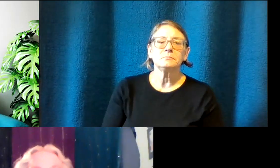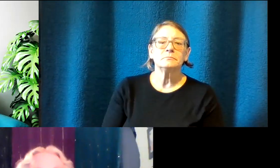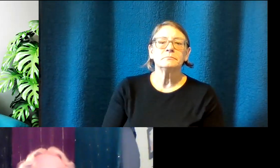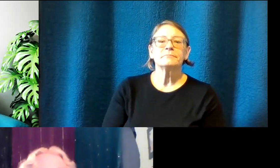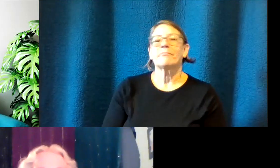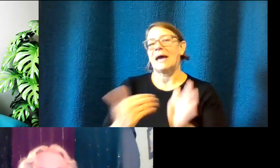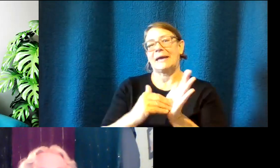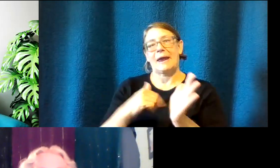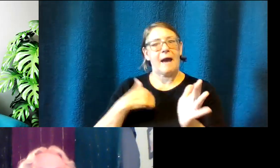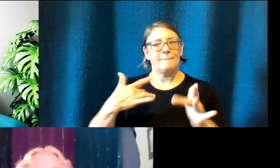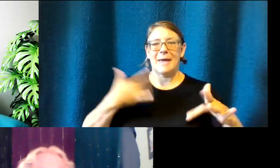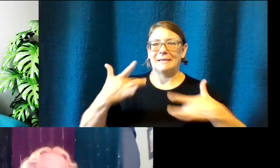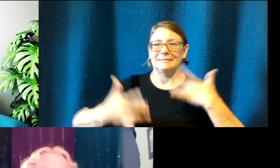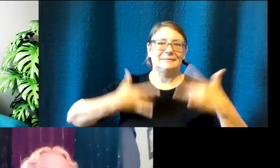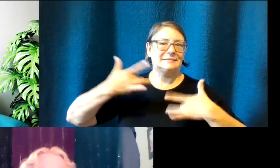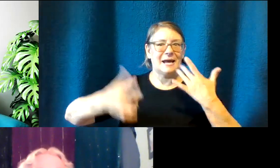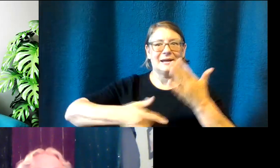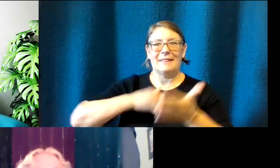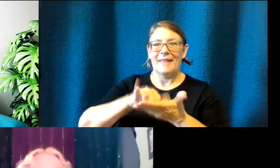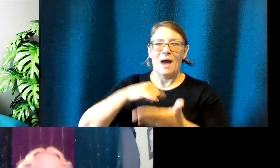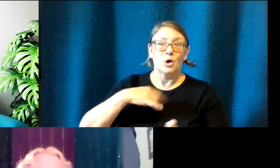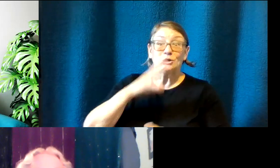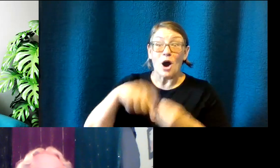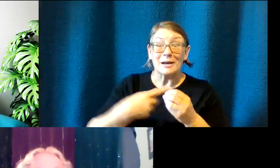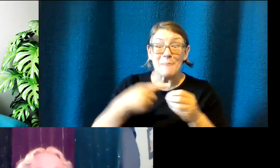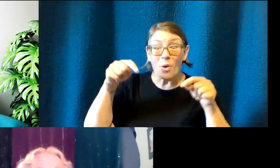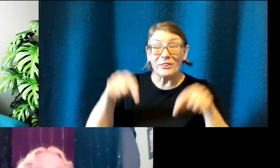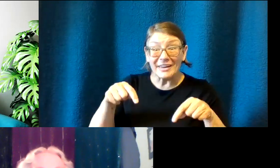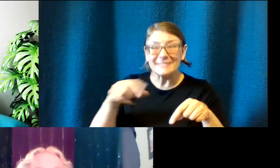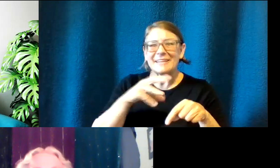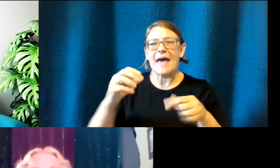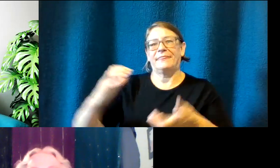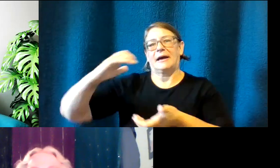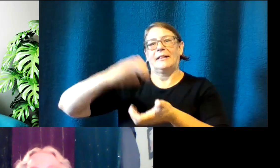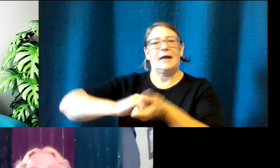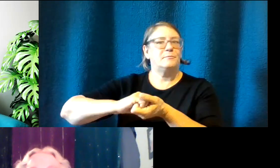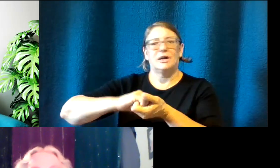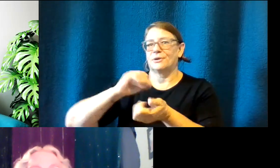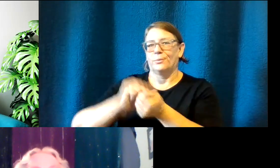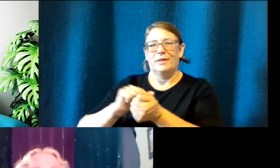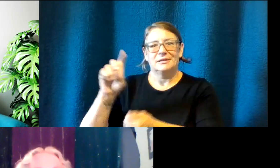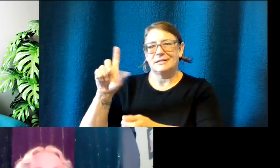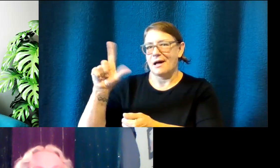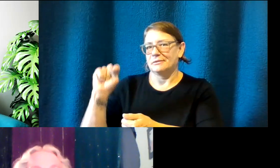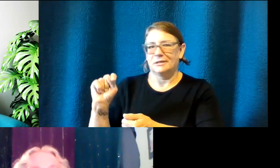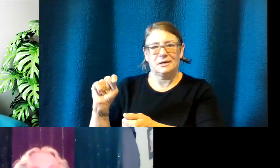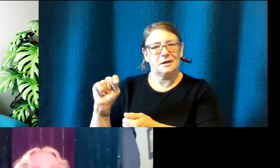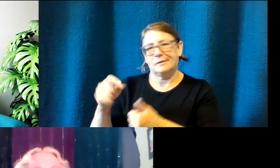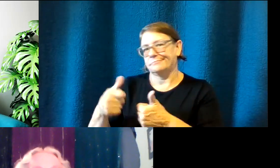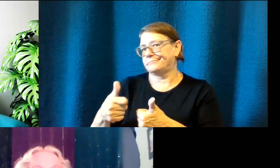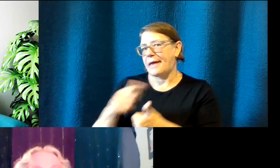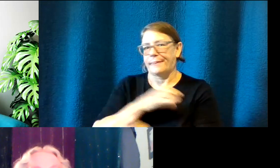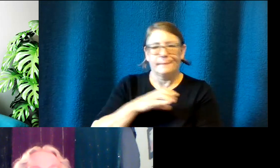Again, I'm excited about that we're talking about this, and that the collaboration with Cheryl and Sarah and the